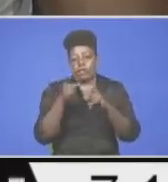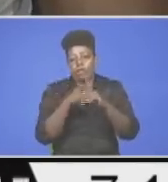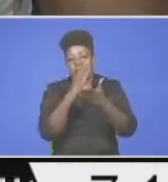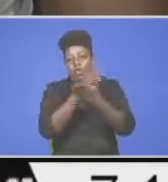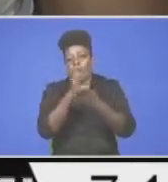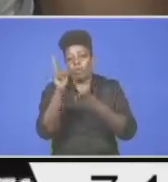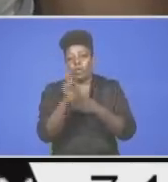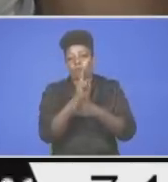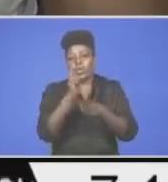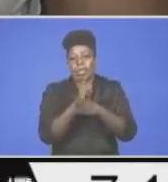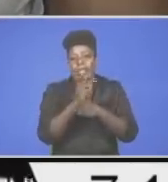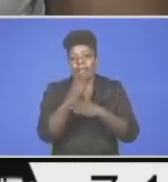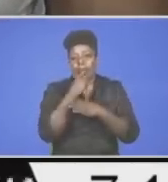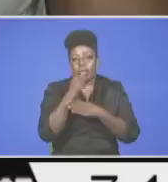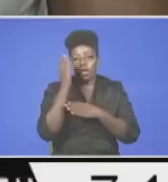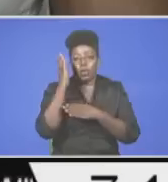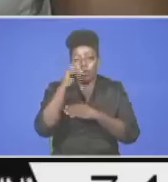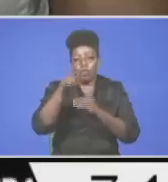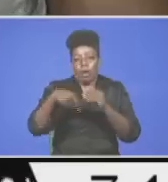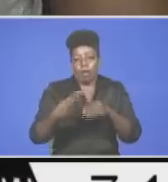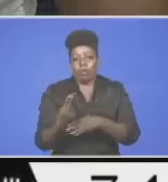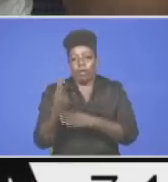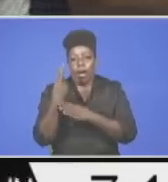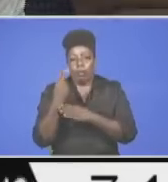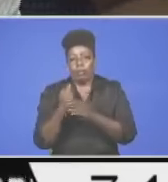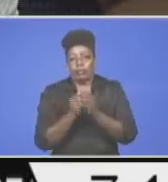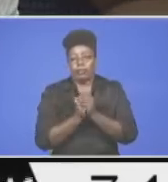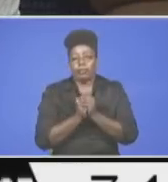of single-use plastics will be ramped up.